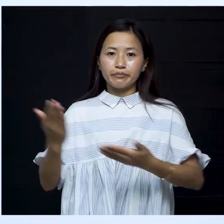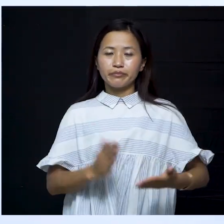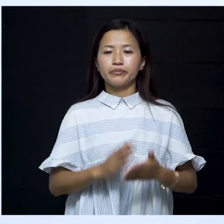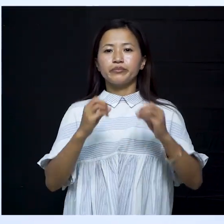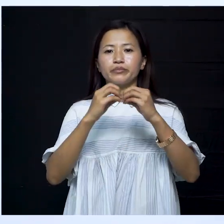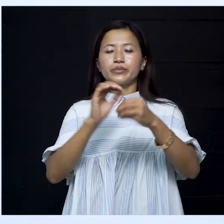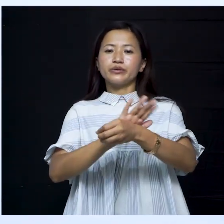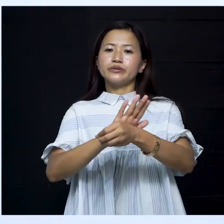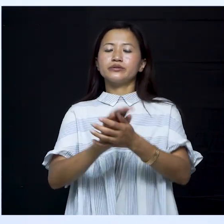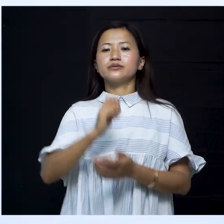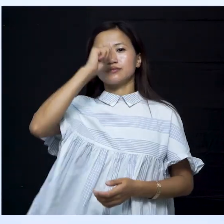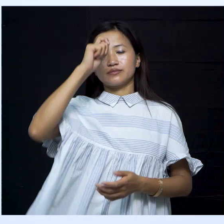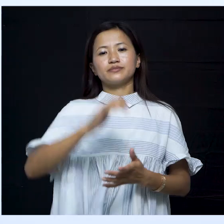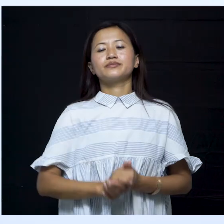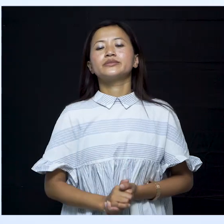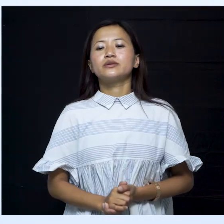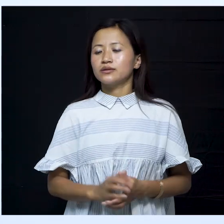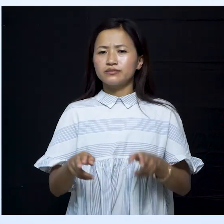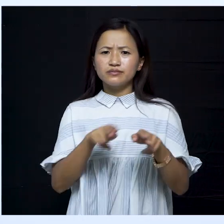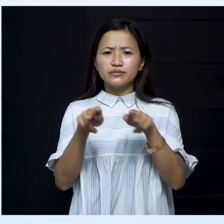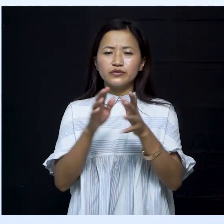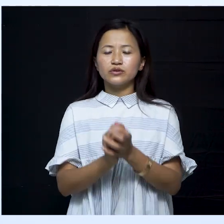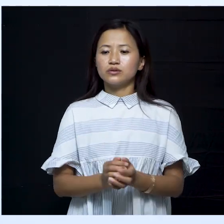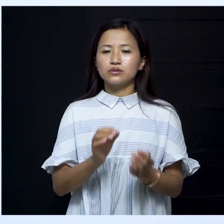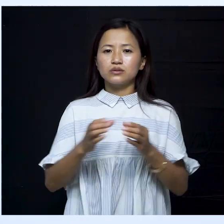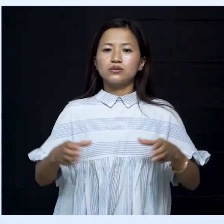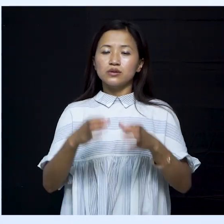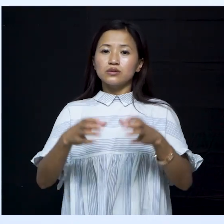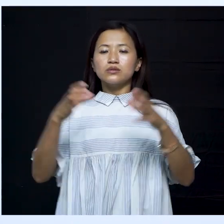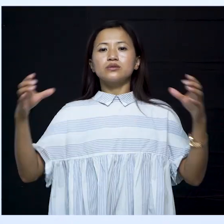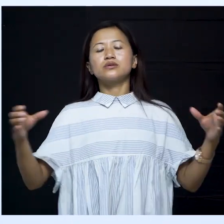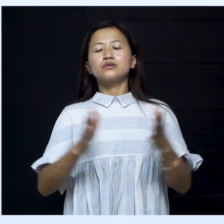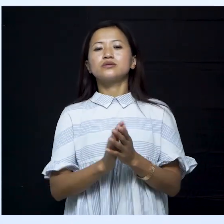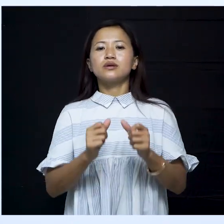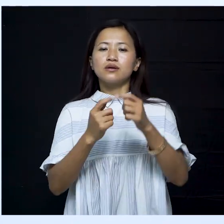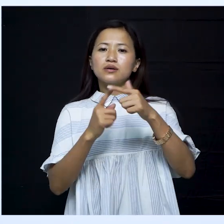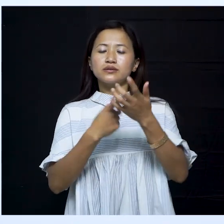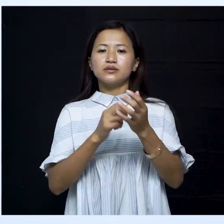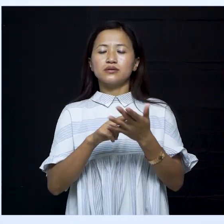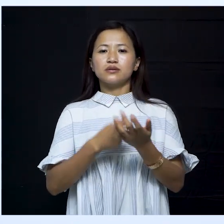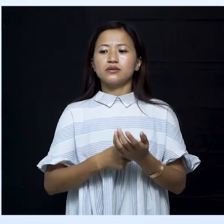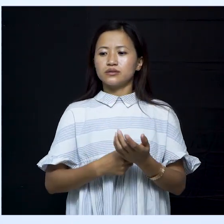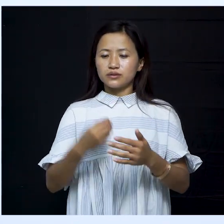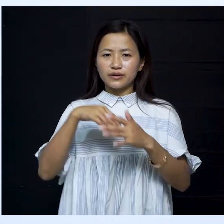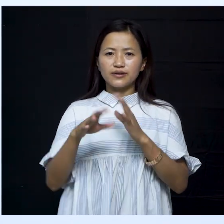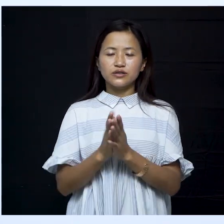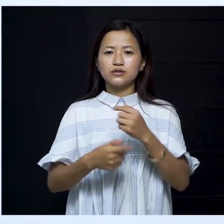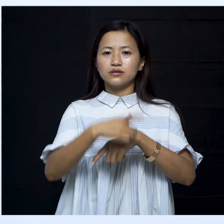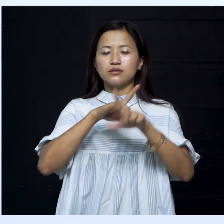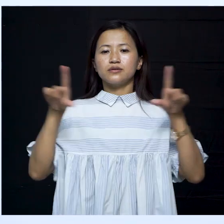British English. And he referred to the process of toasting and the process of altercation in the language. So that